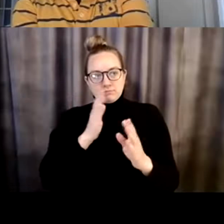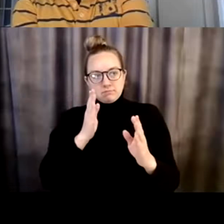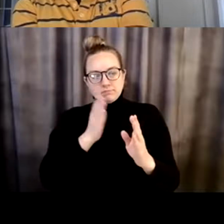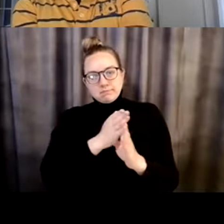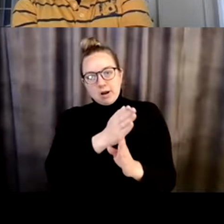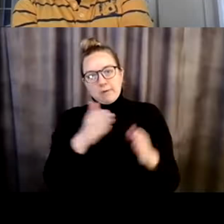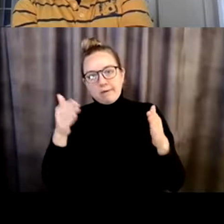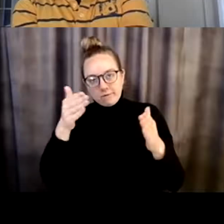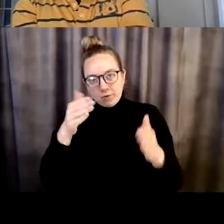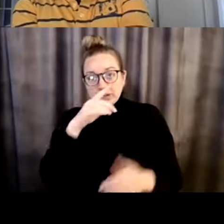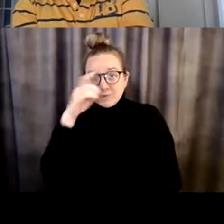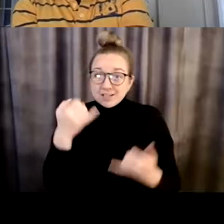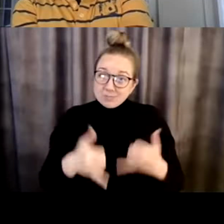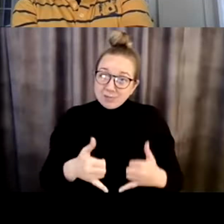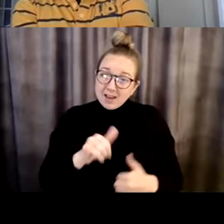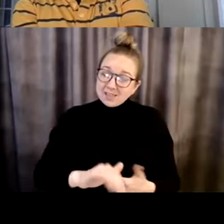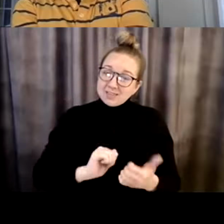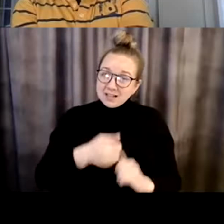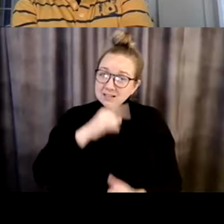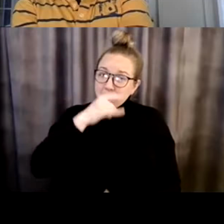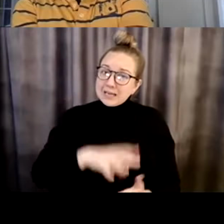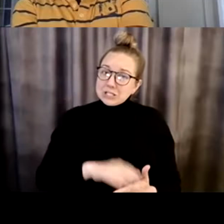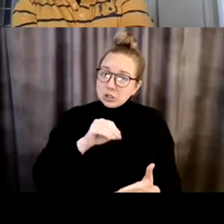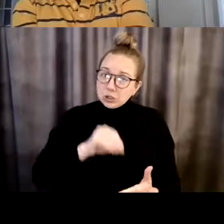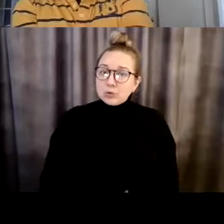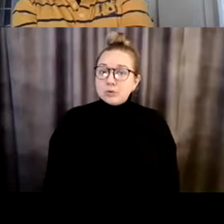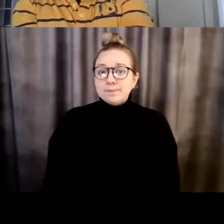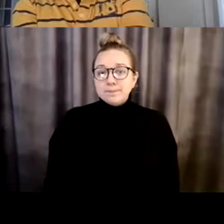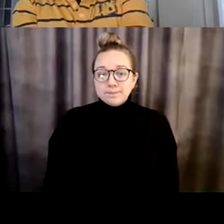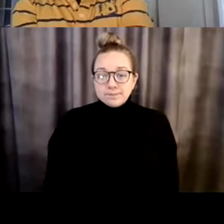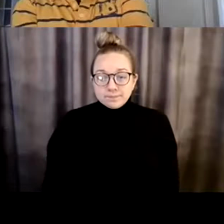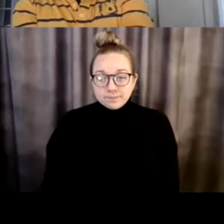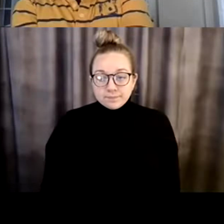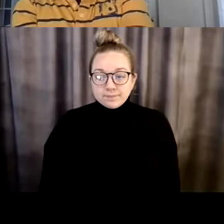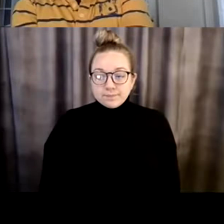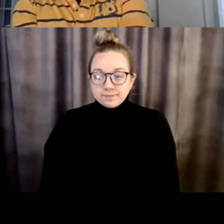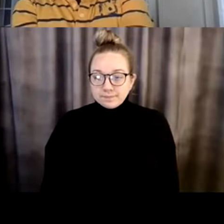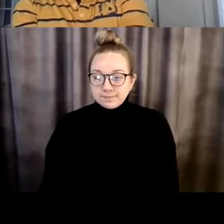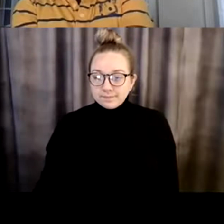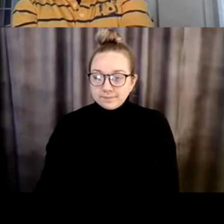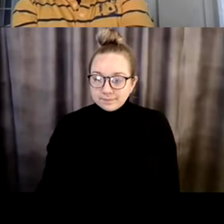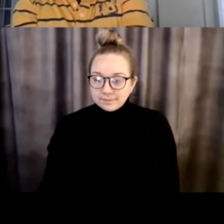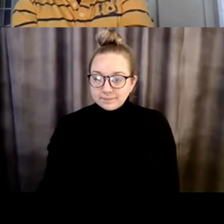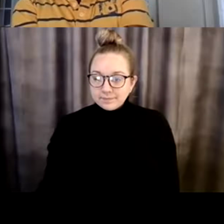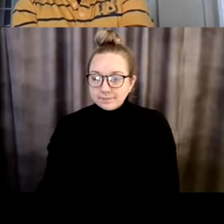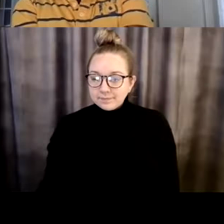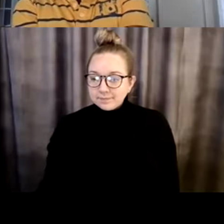And the longest part of our daily schedule or our day in preschool is what we call our work